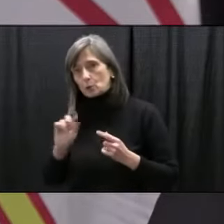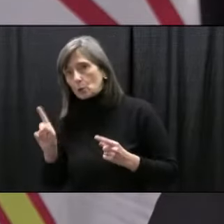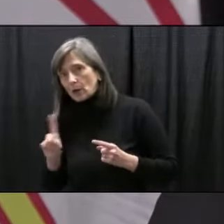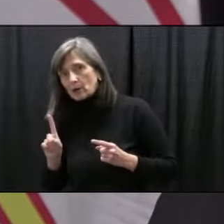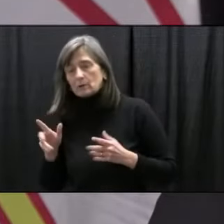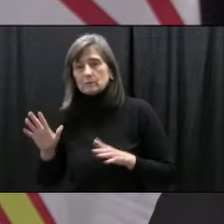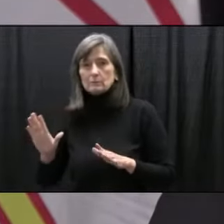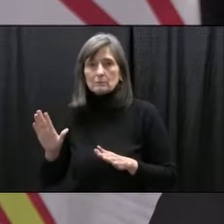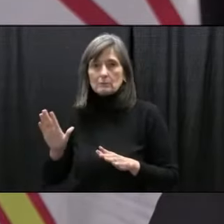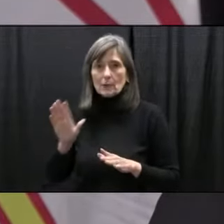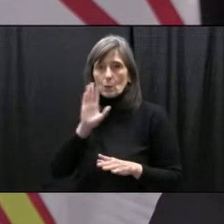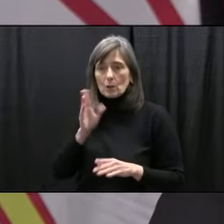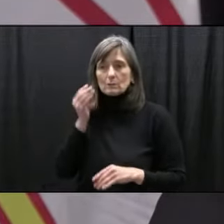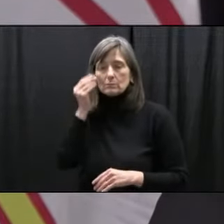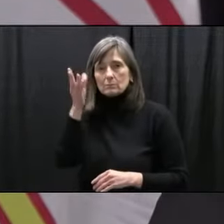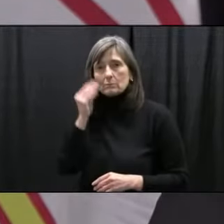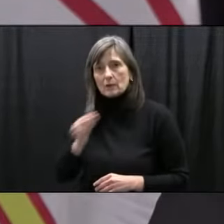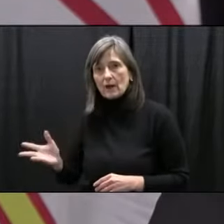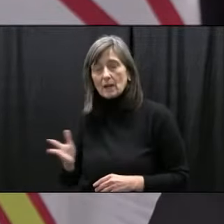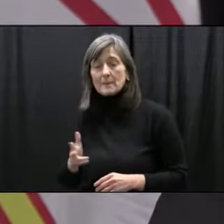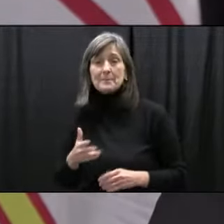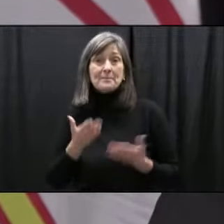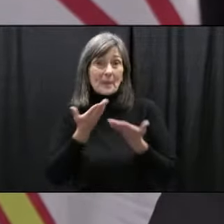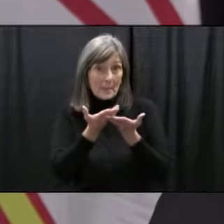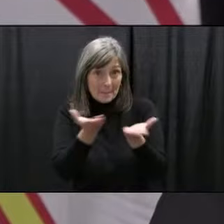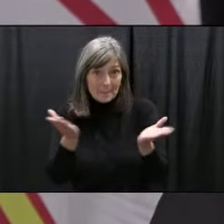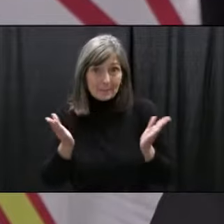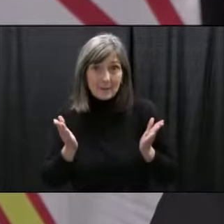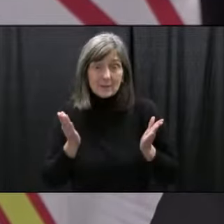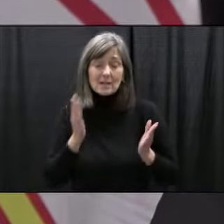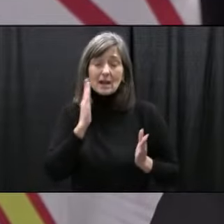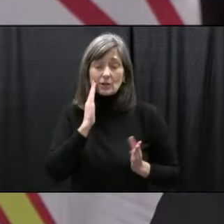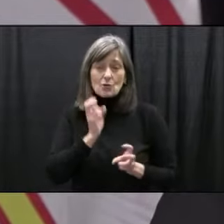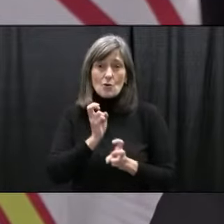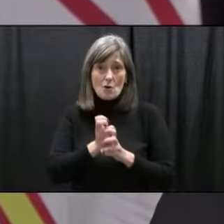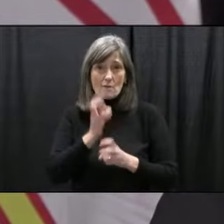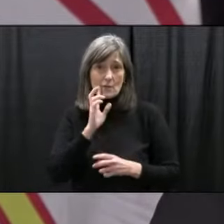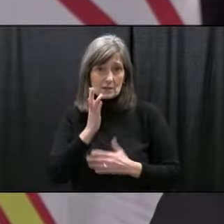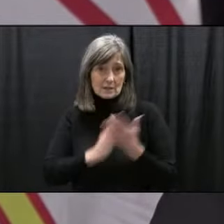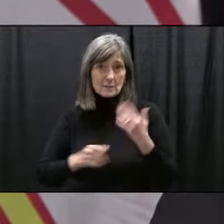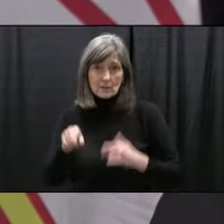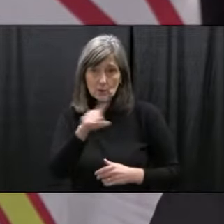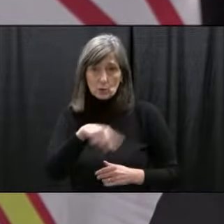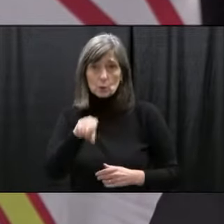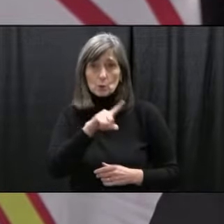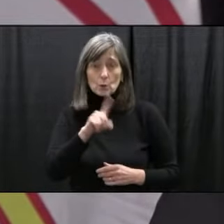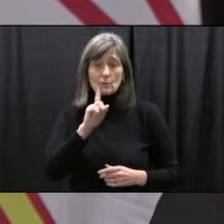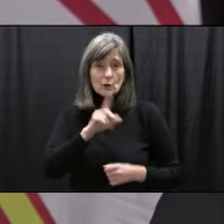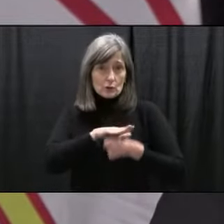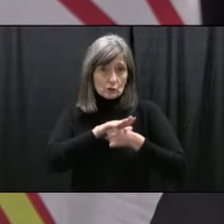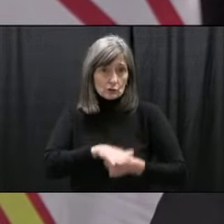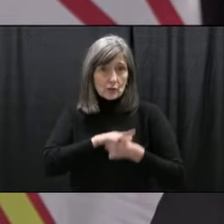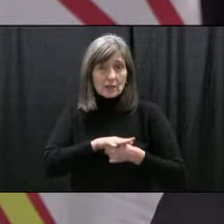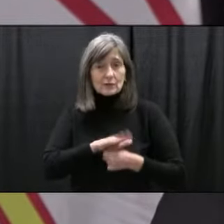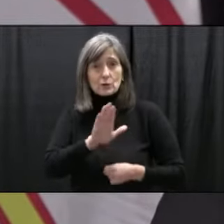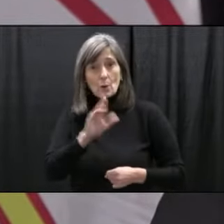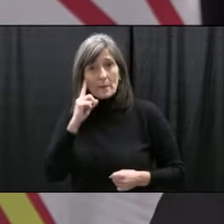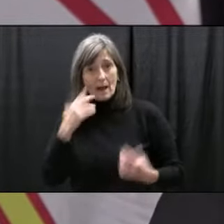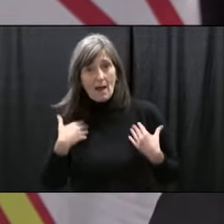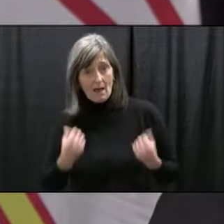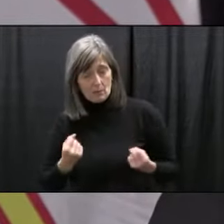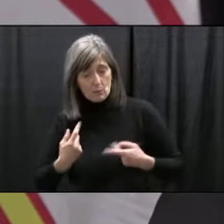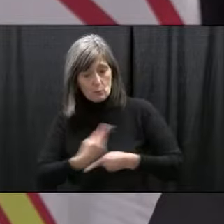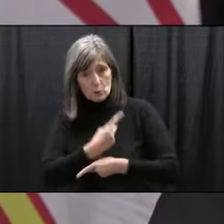my comments around the public, we know how difficult this may be for some in terms of the stresses and your own mental